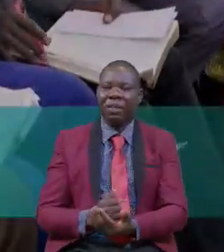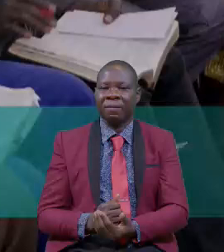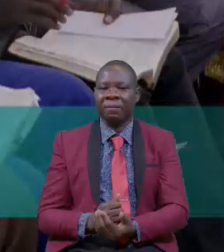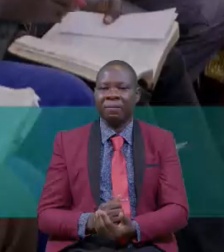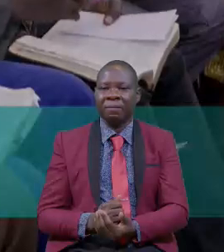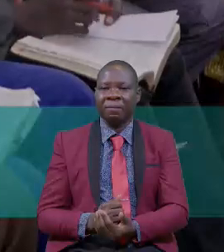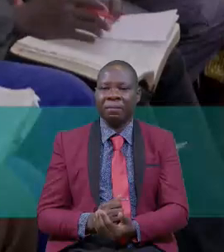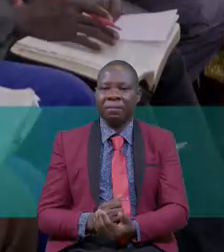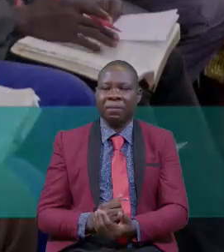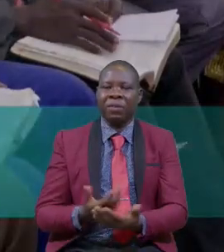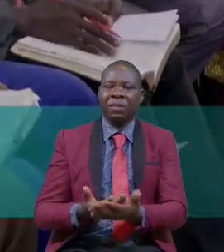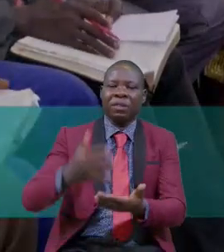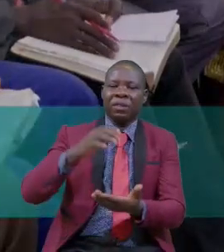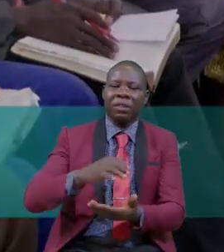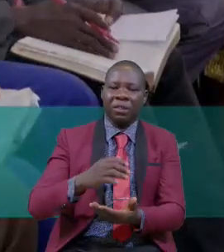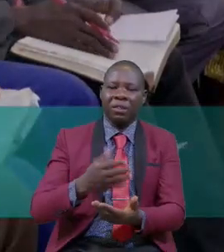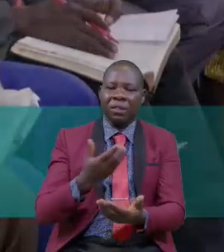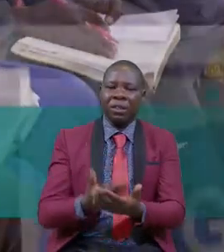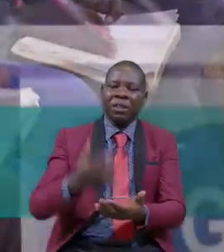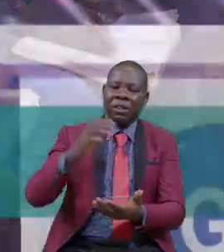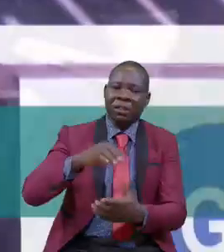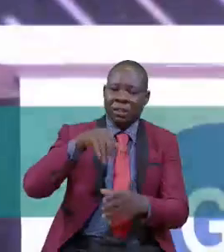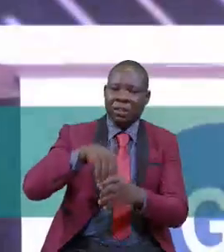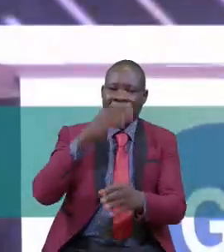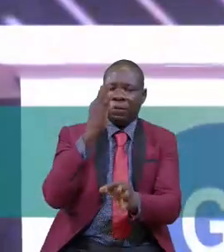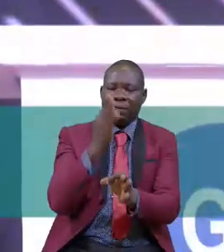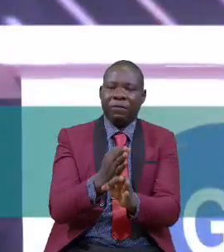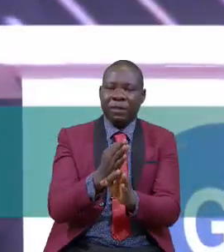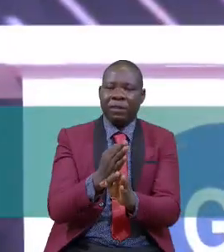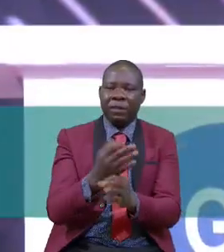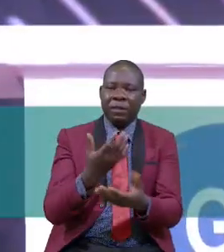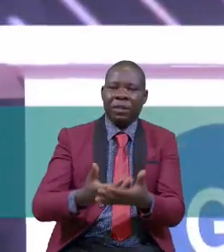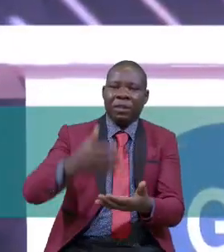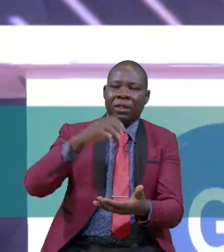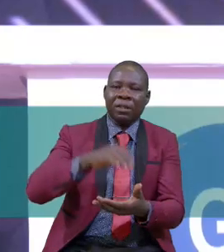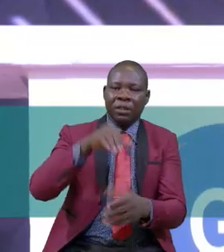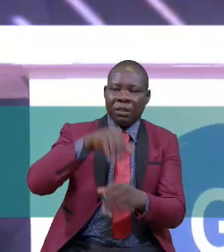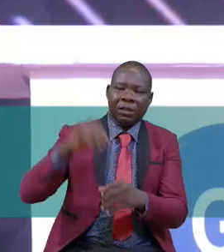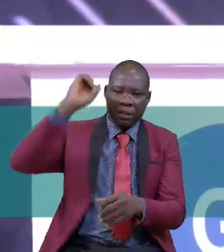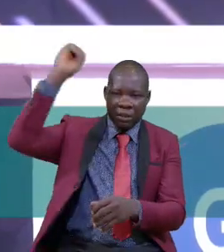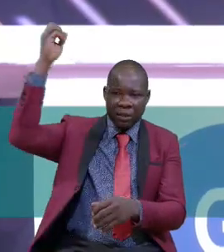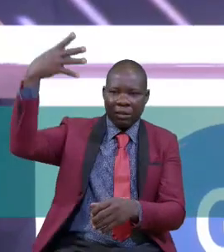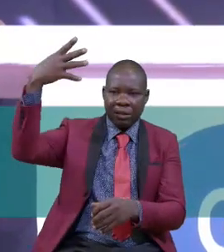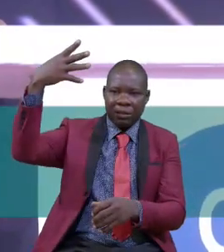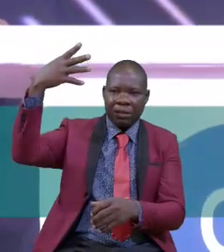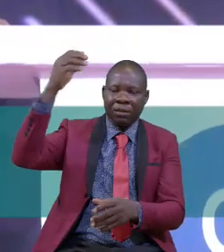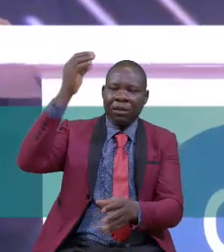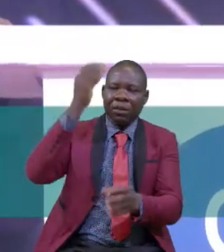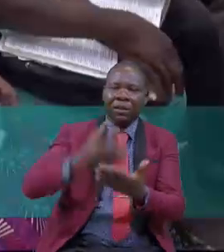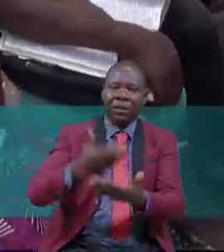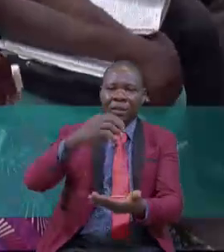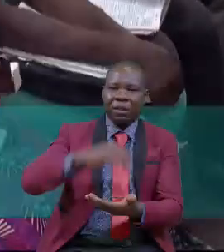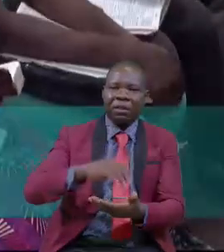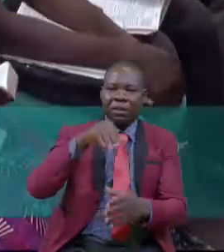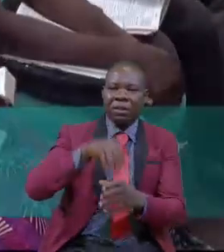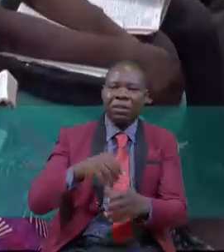Rich. Rich in faith. Rich in grace. Amen. Rich in fortitude.